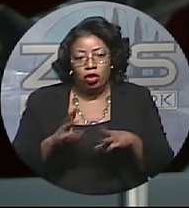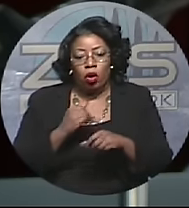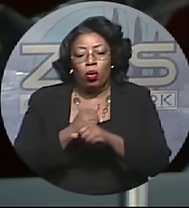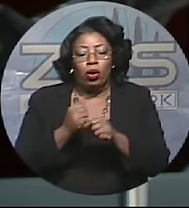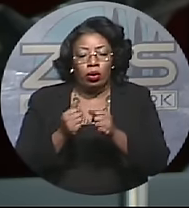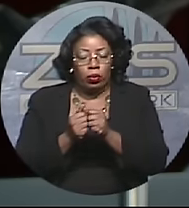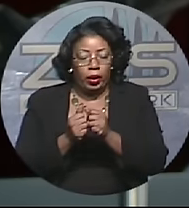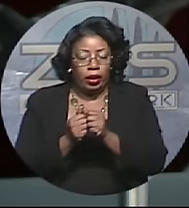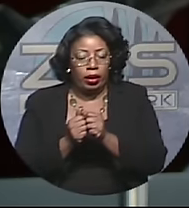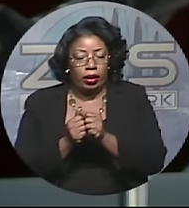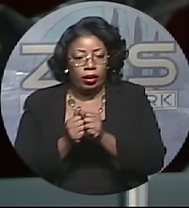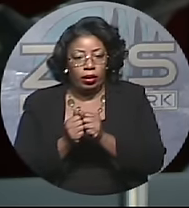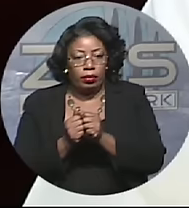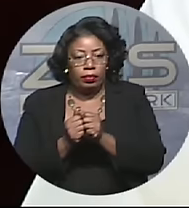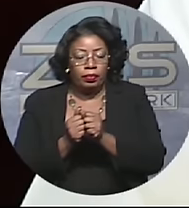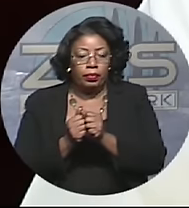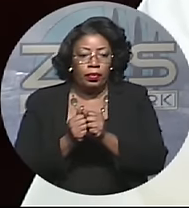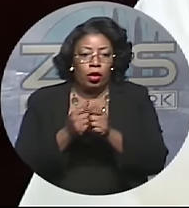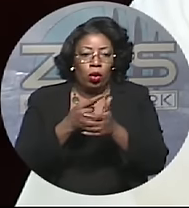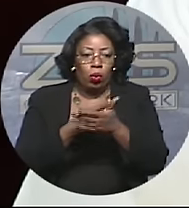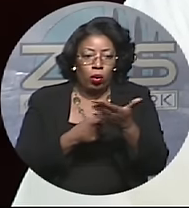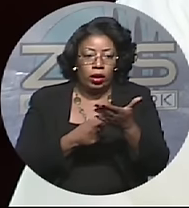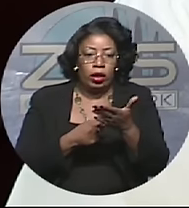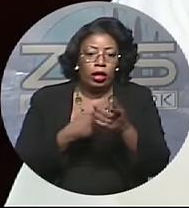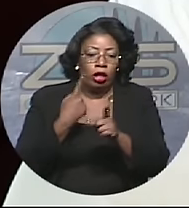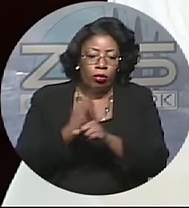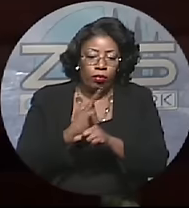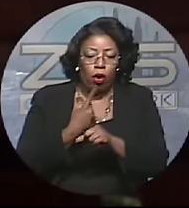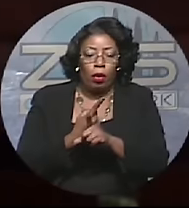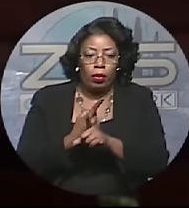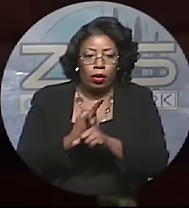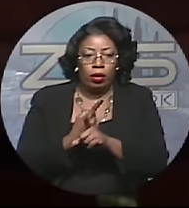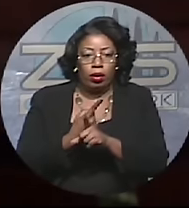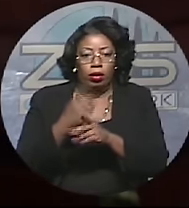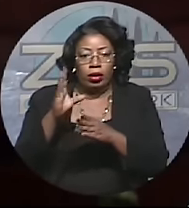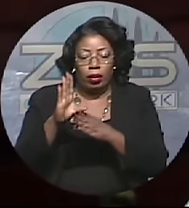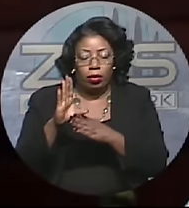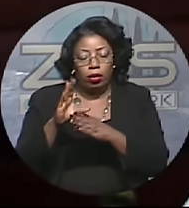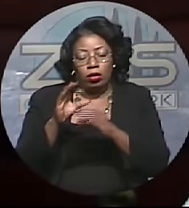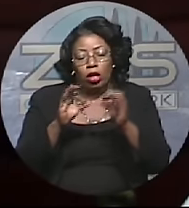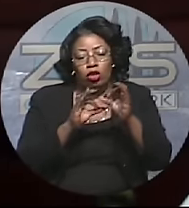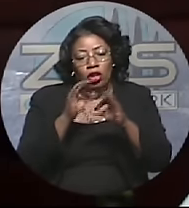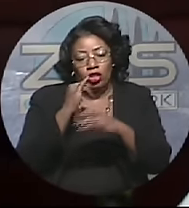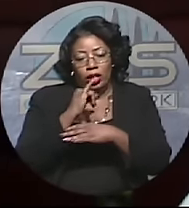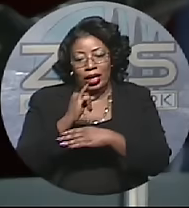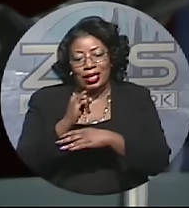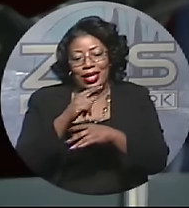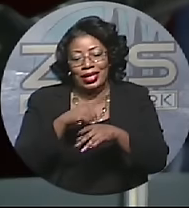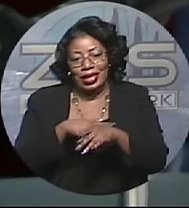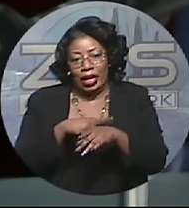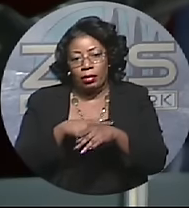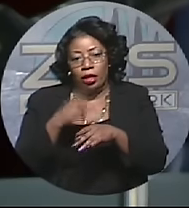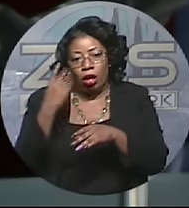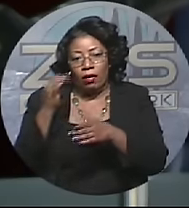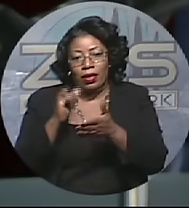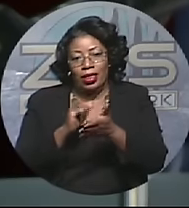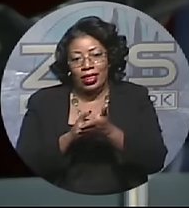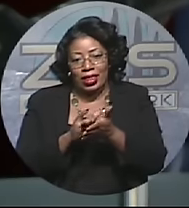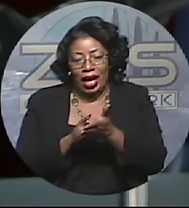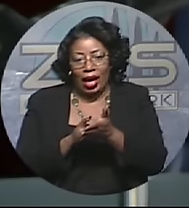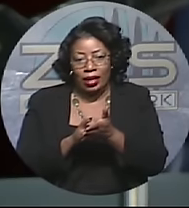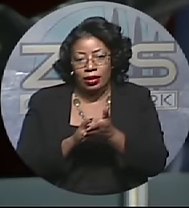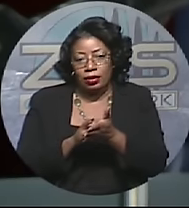determine what the proper capital structure is and the timing of that structure. Those talks have not